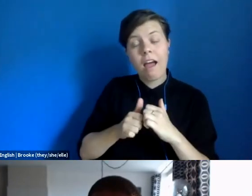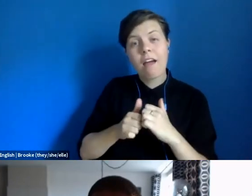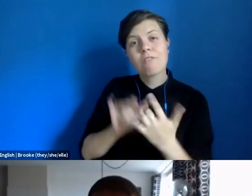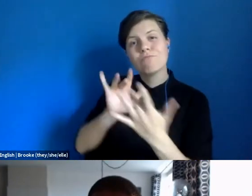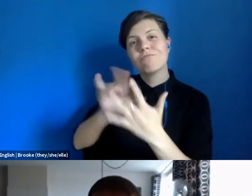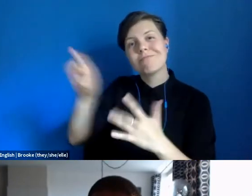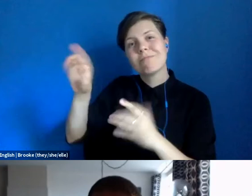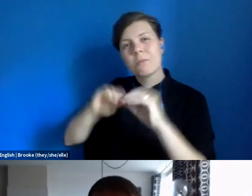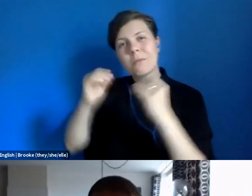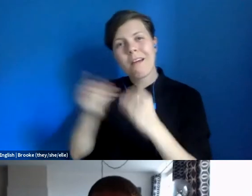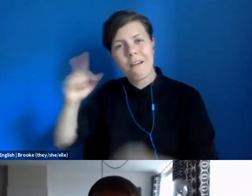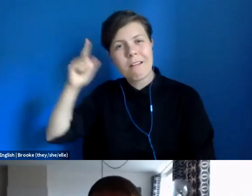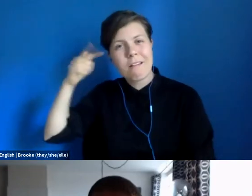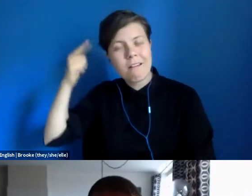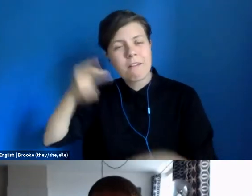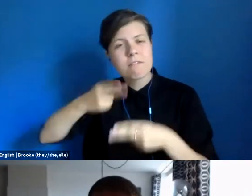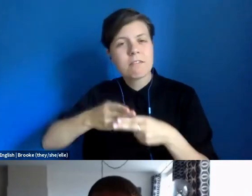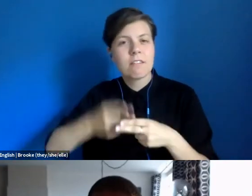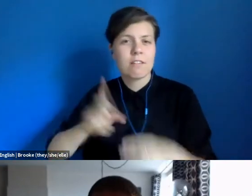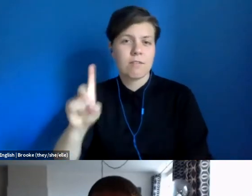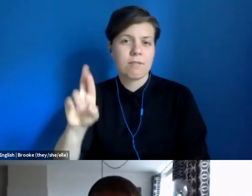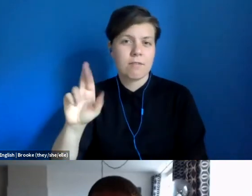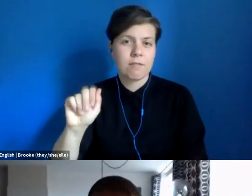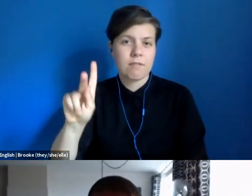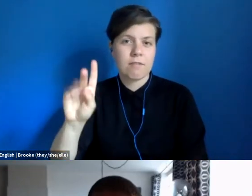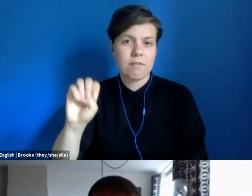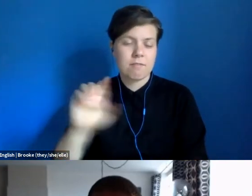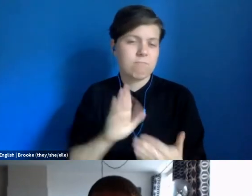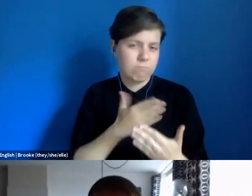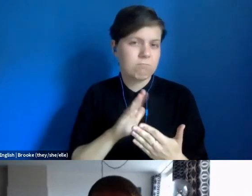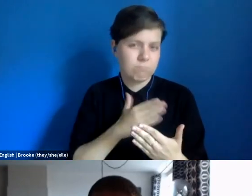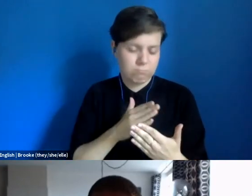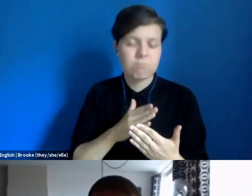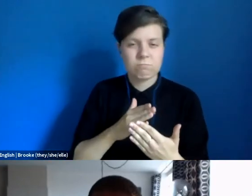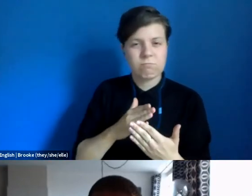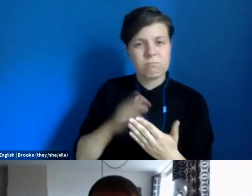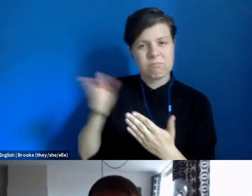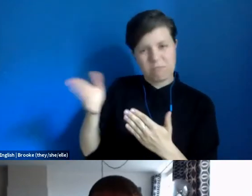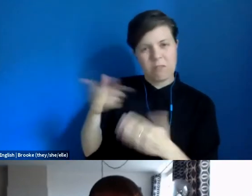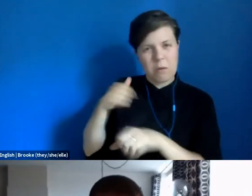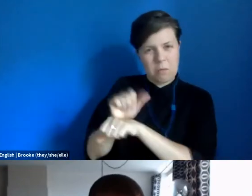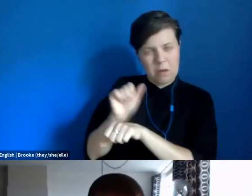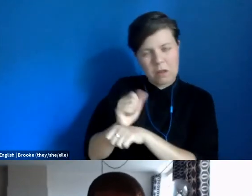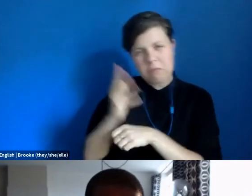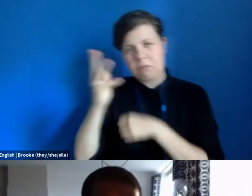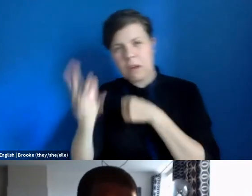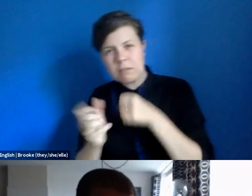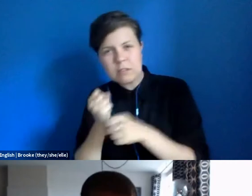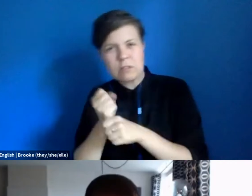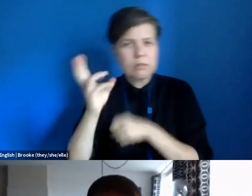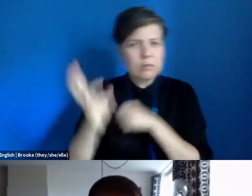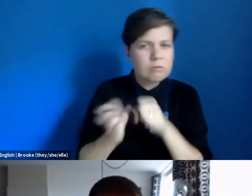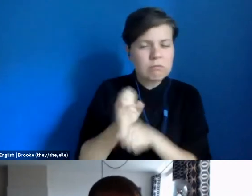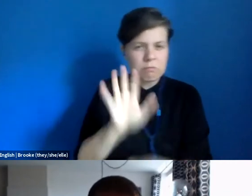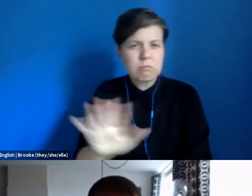that I've been working with for about five or 6 years now. But more recently have set up an organization over here